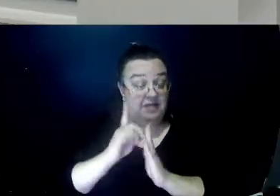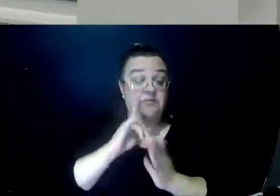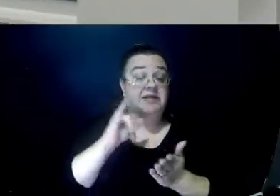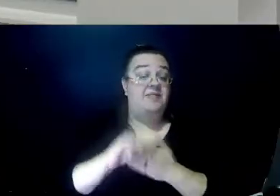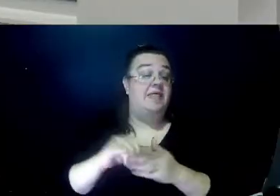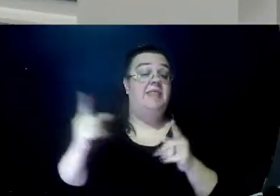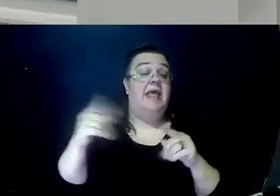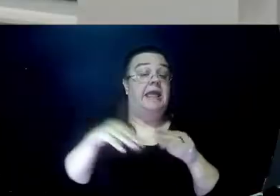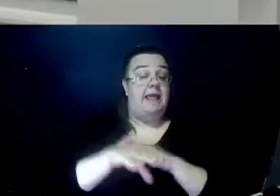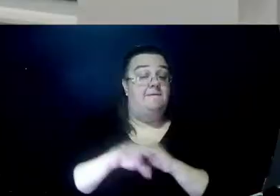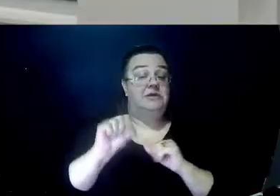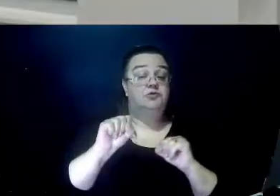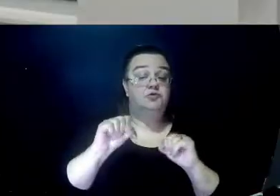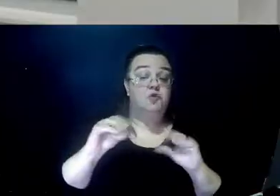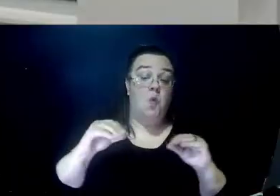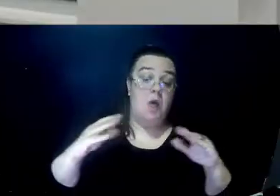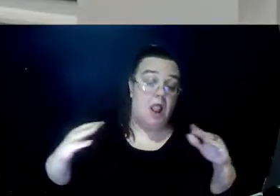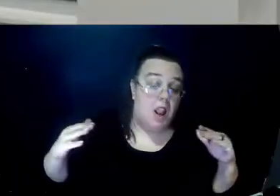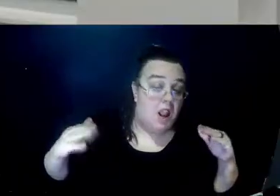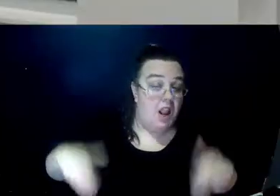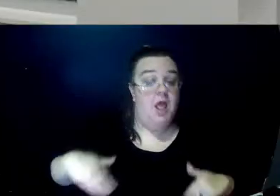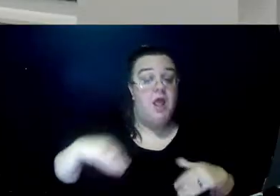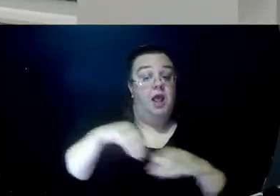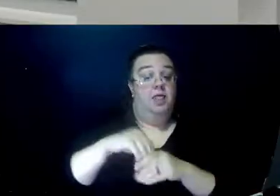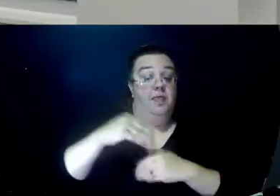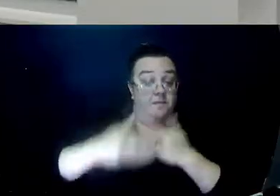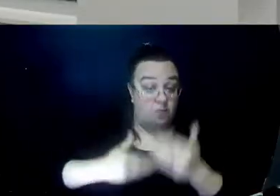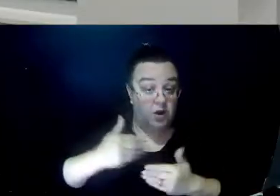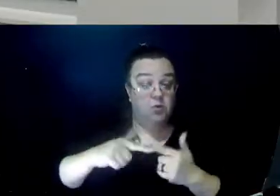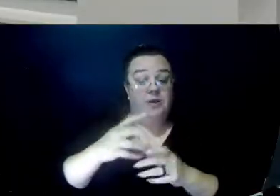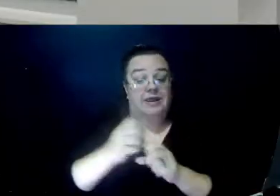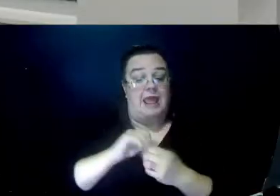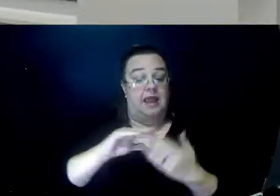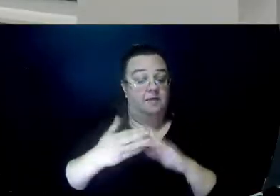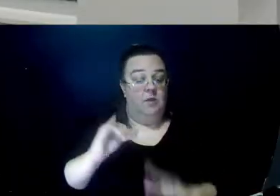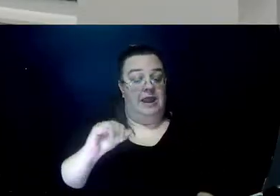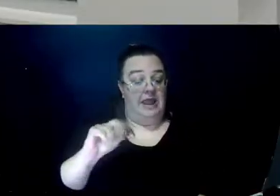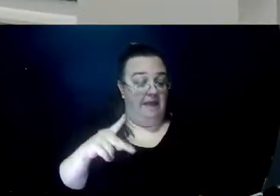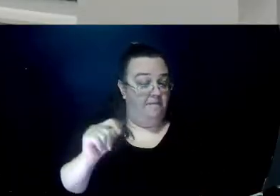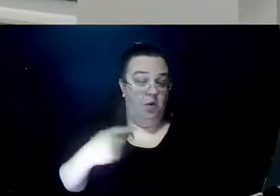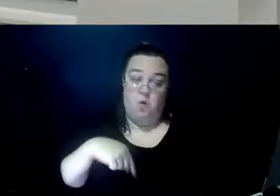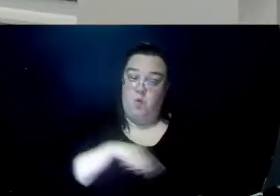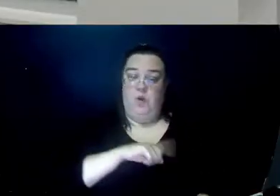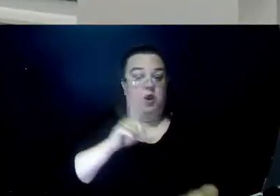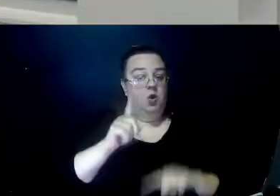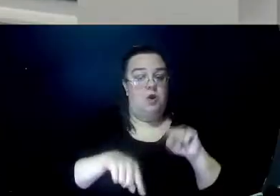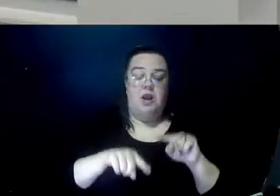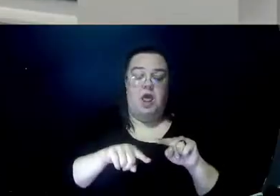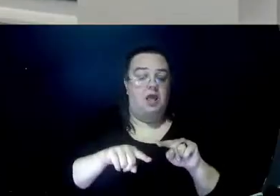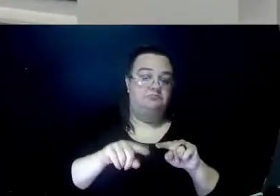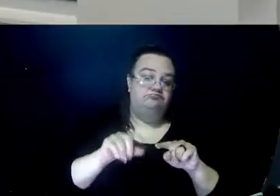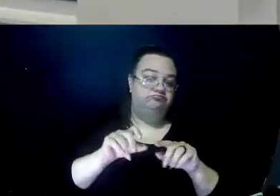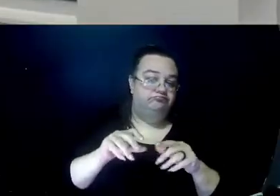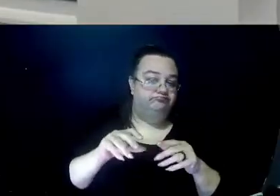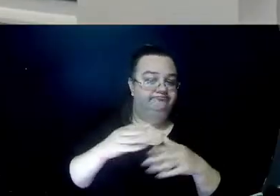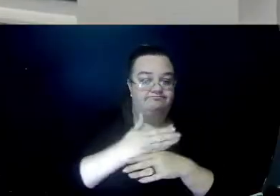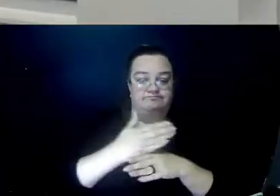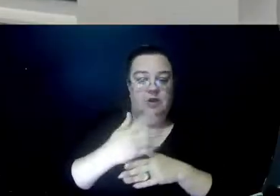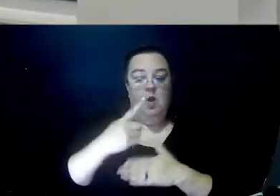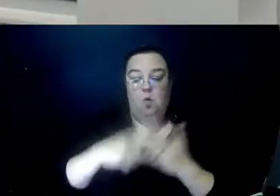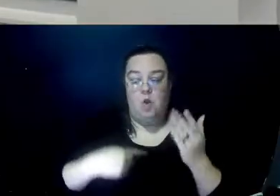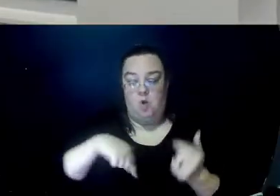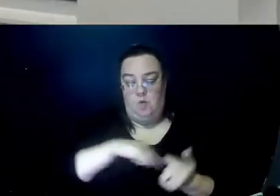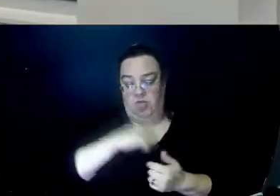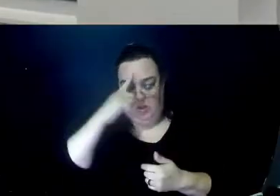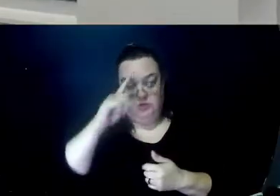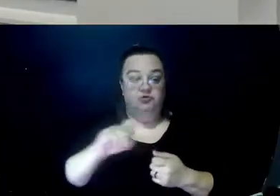so late in the process to get community input. We could not weigh in about some of the things we thought should have been